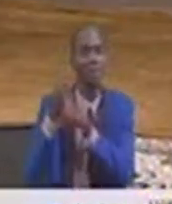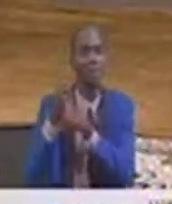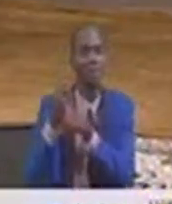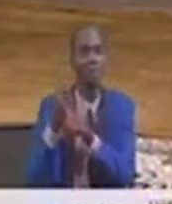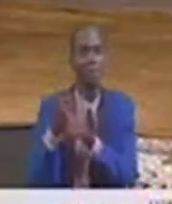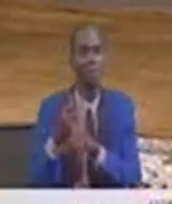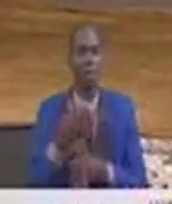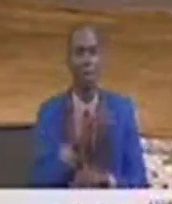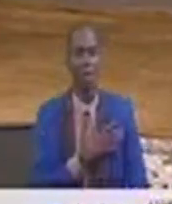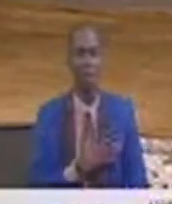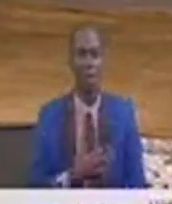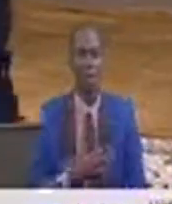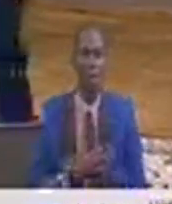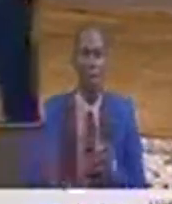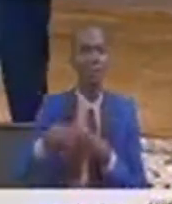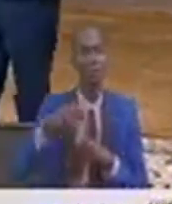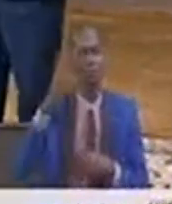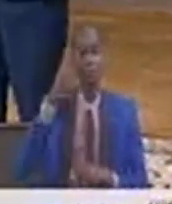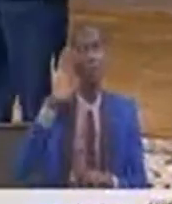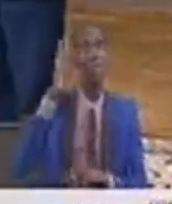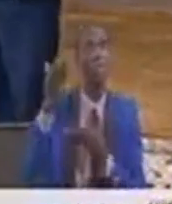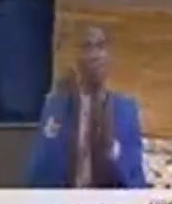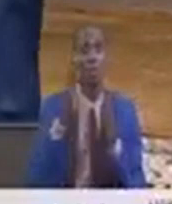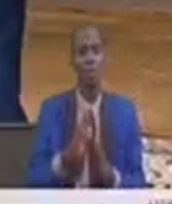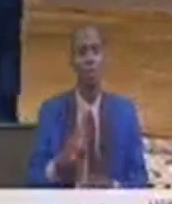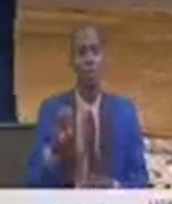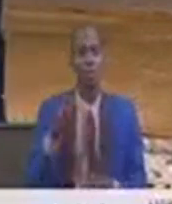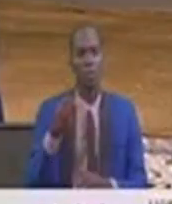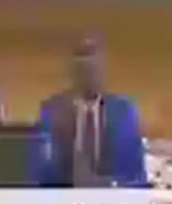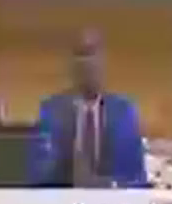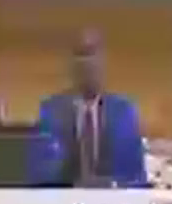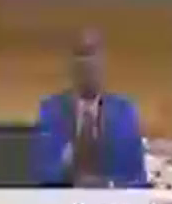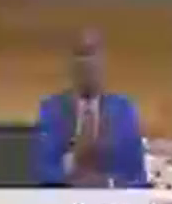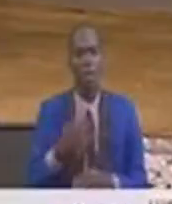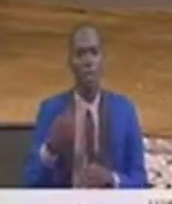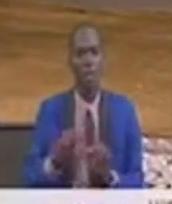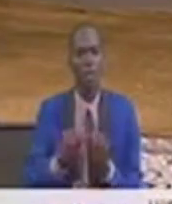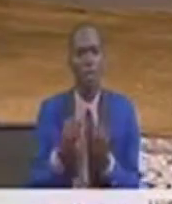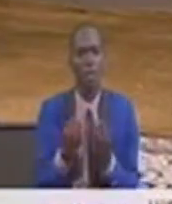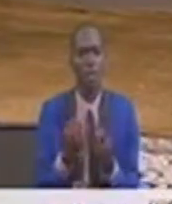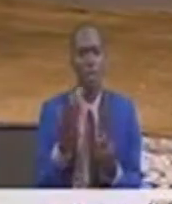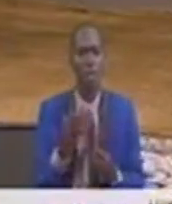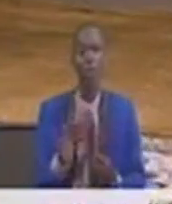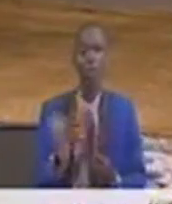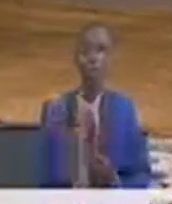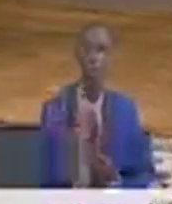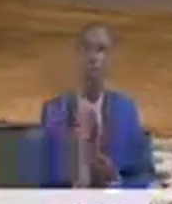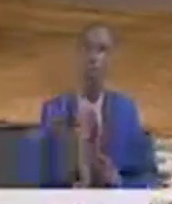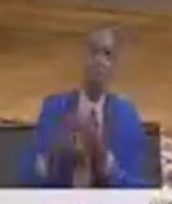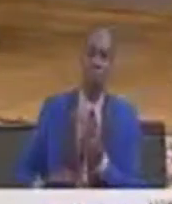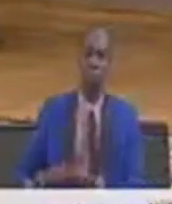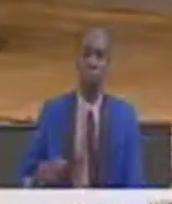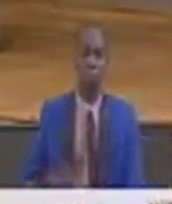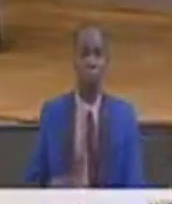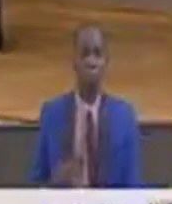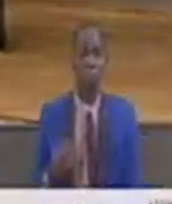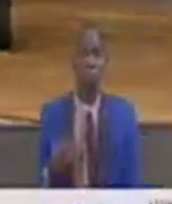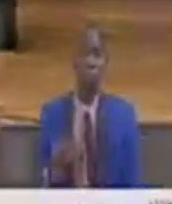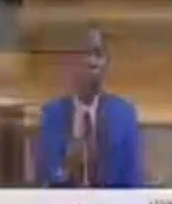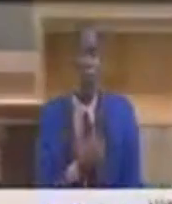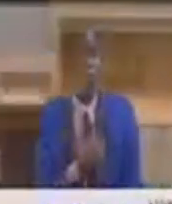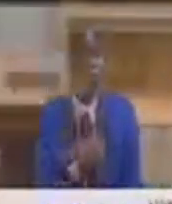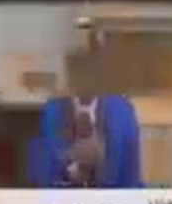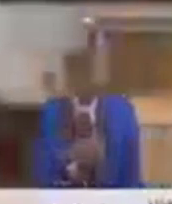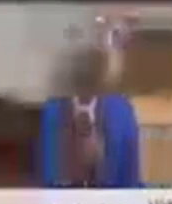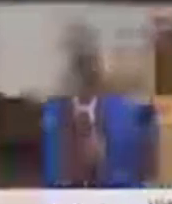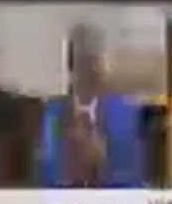the tribes of thine inheritance. And so we understand, God does